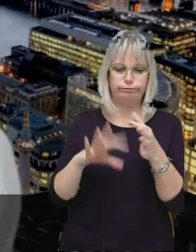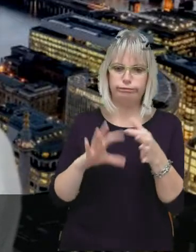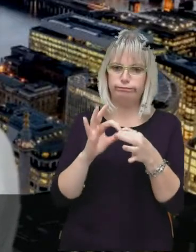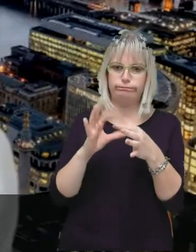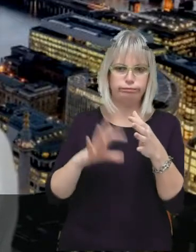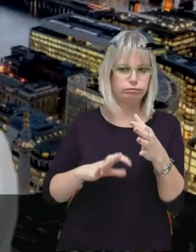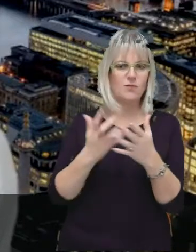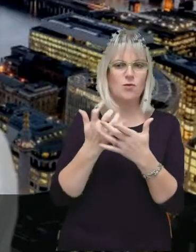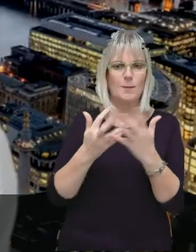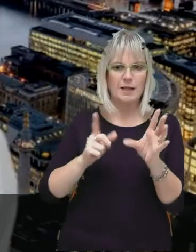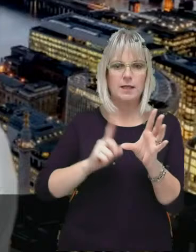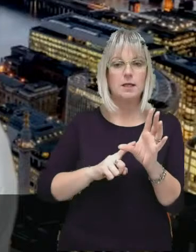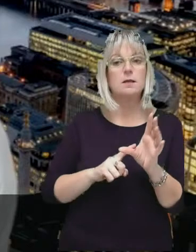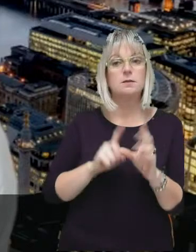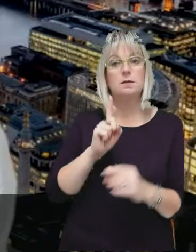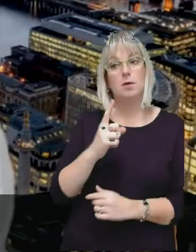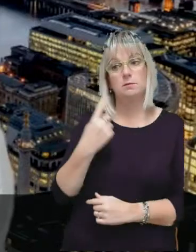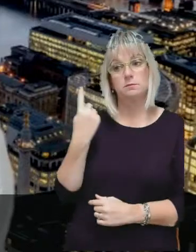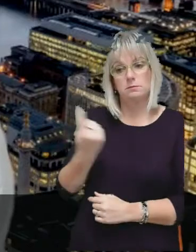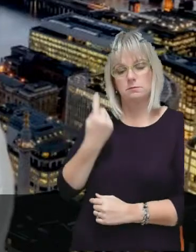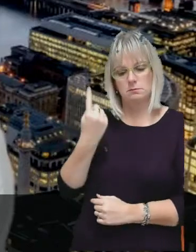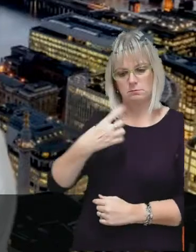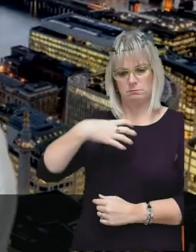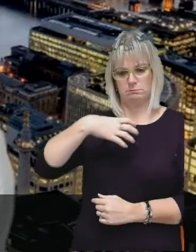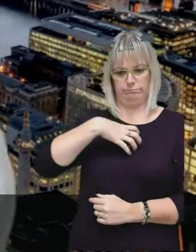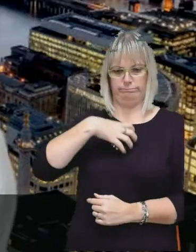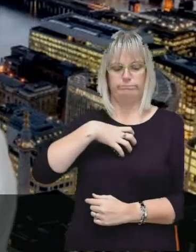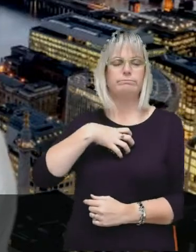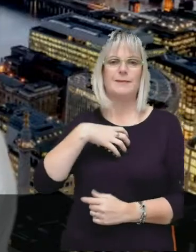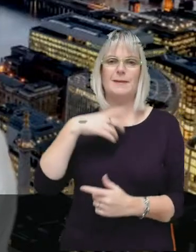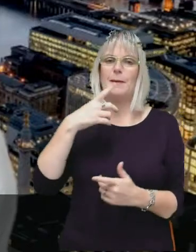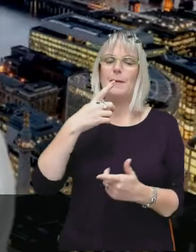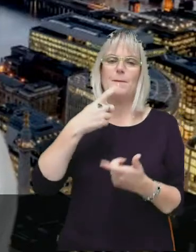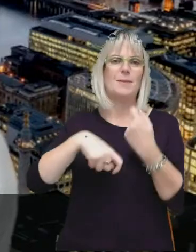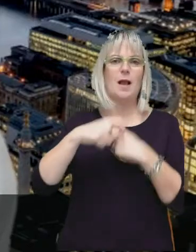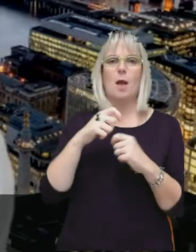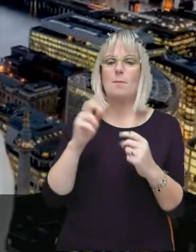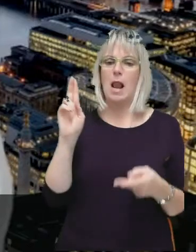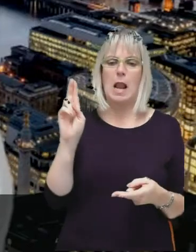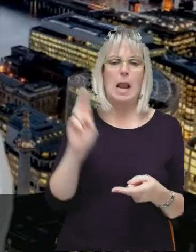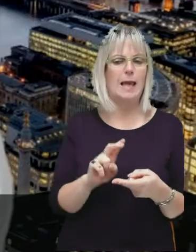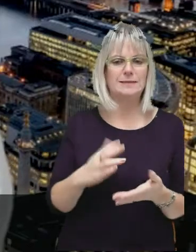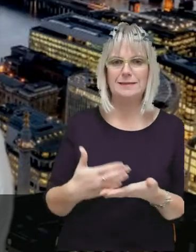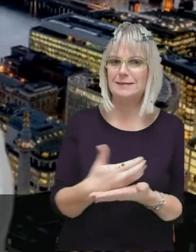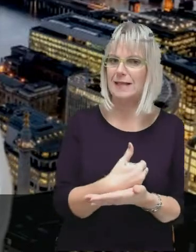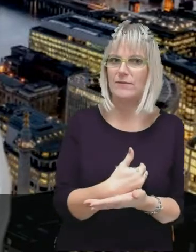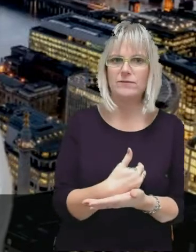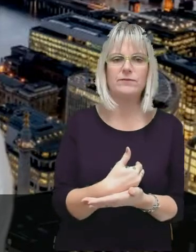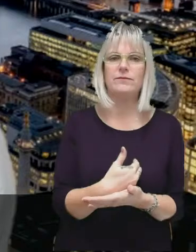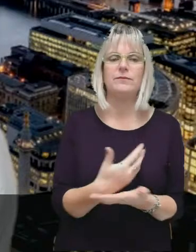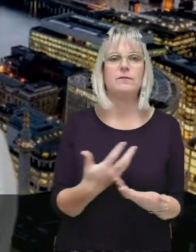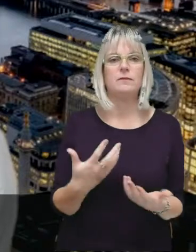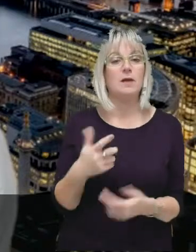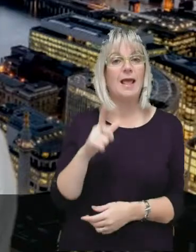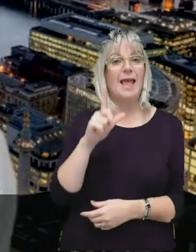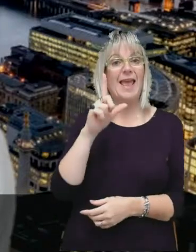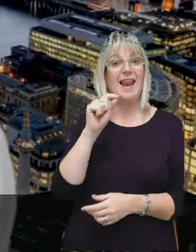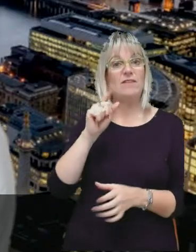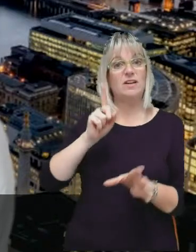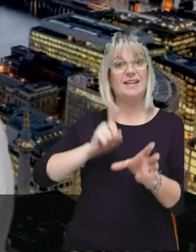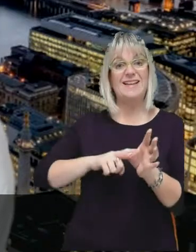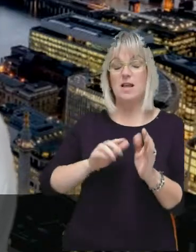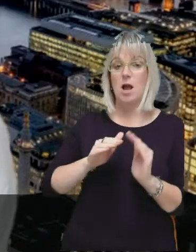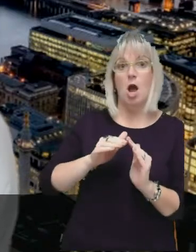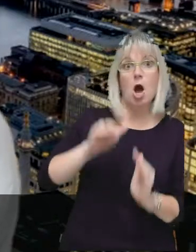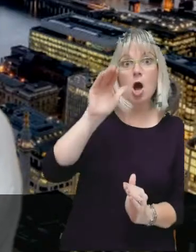Mayor, London has become less safe. We've had an 11-year high in homicides and knife crime has gone up 39%.